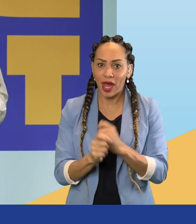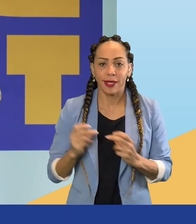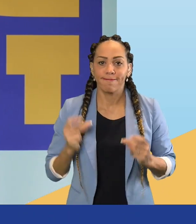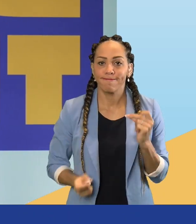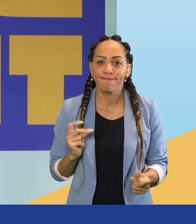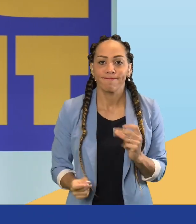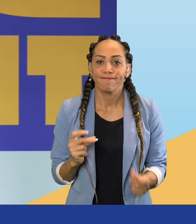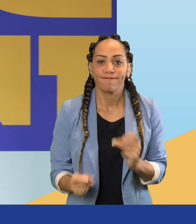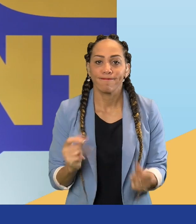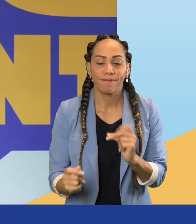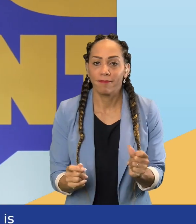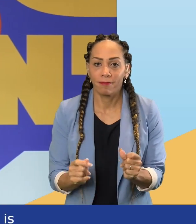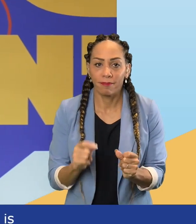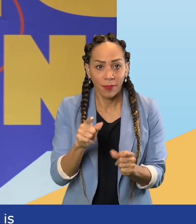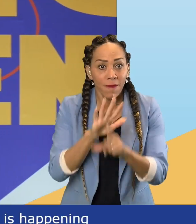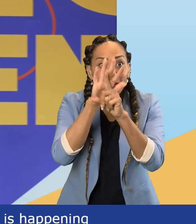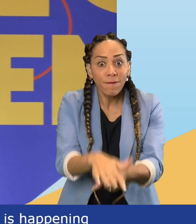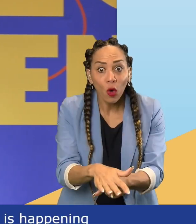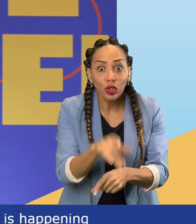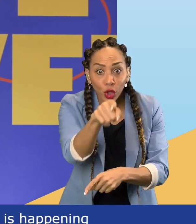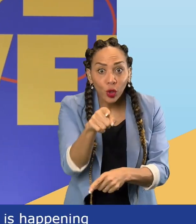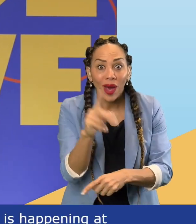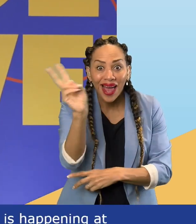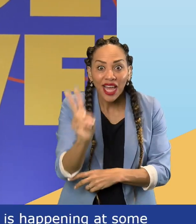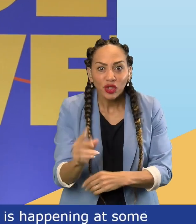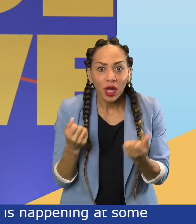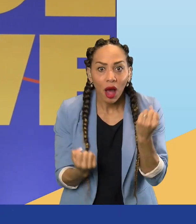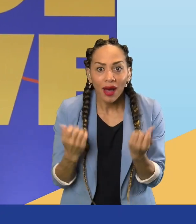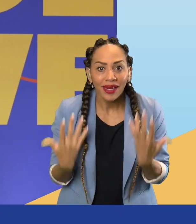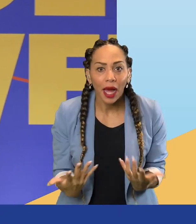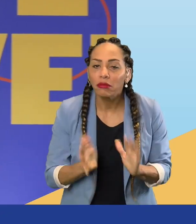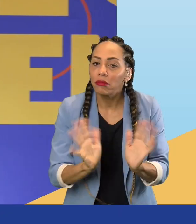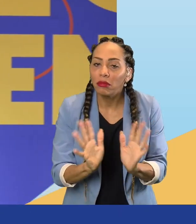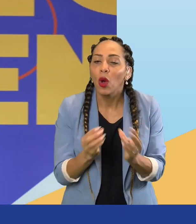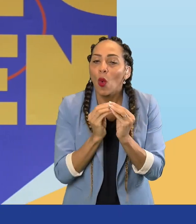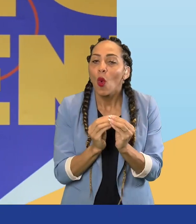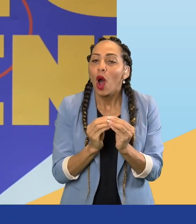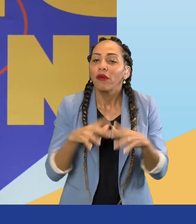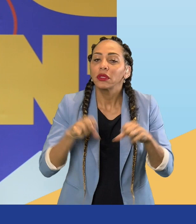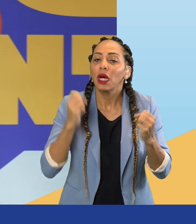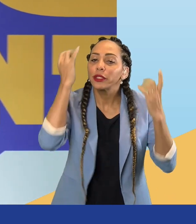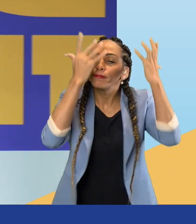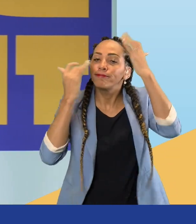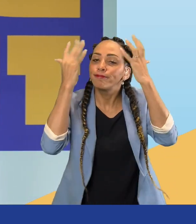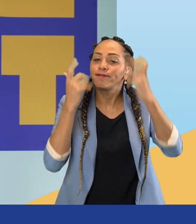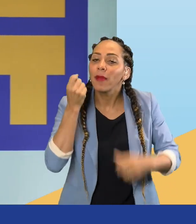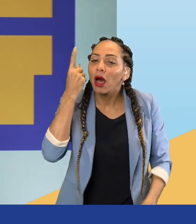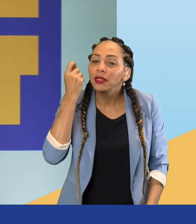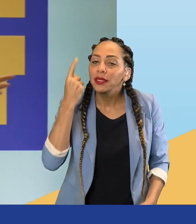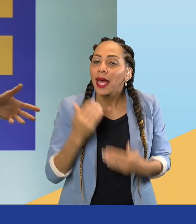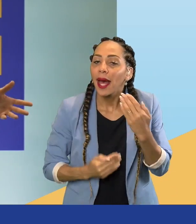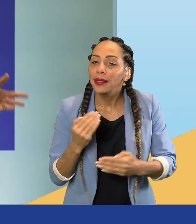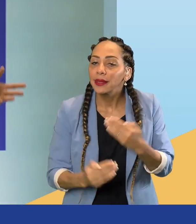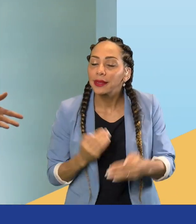you into an EV now, but it's worth considering it and starting to understand it. We are seeing